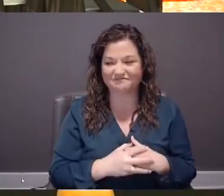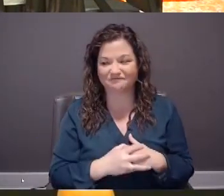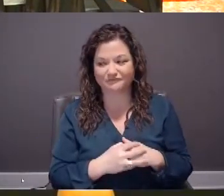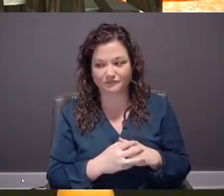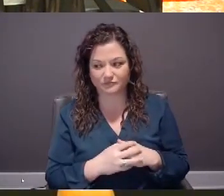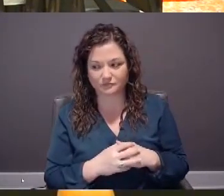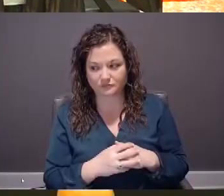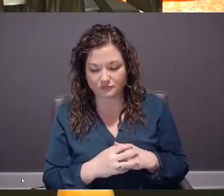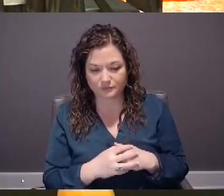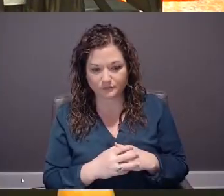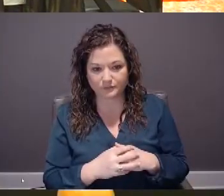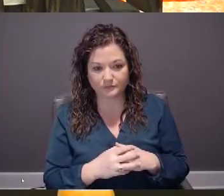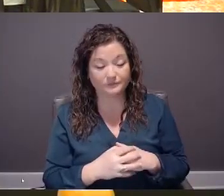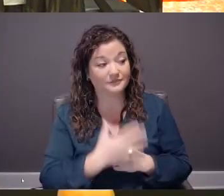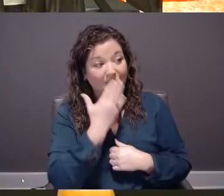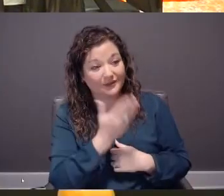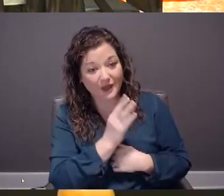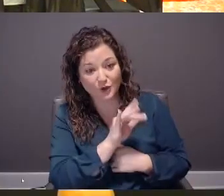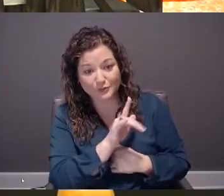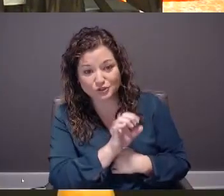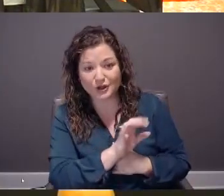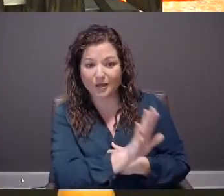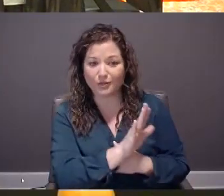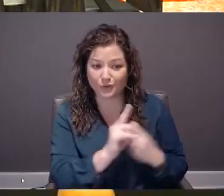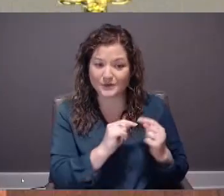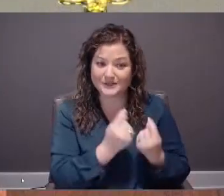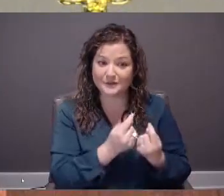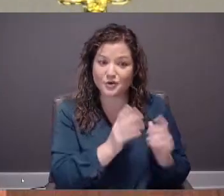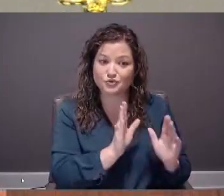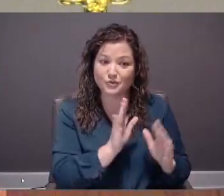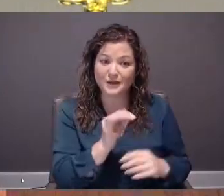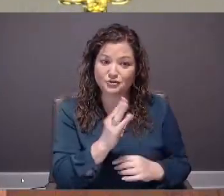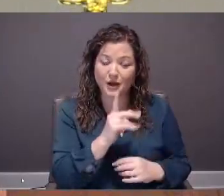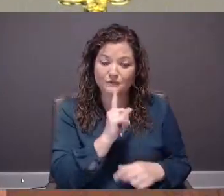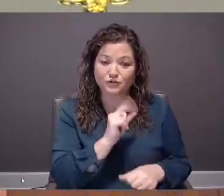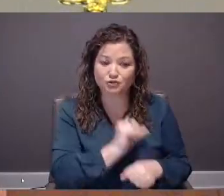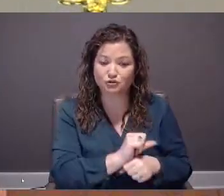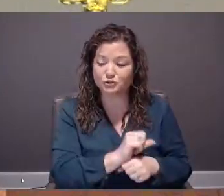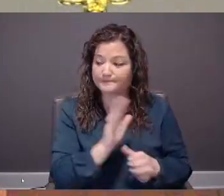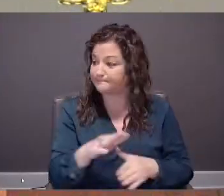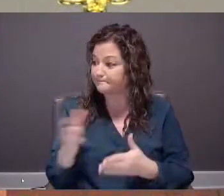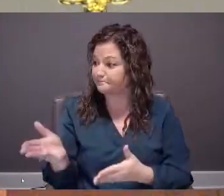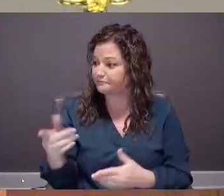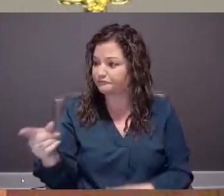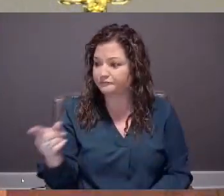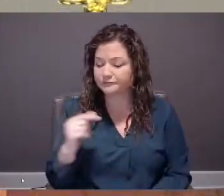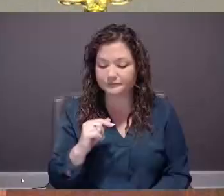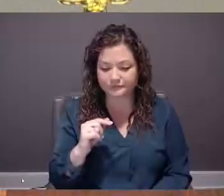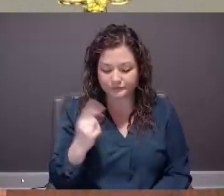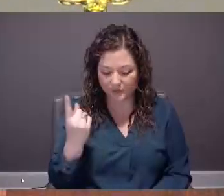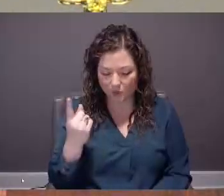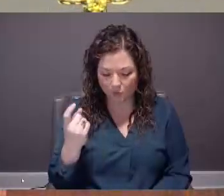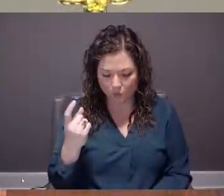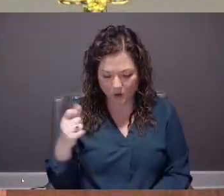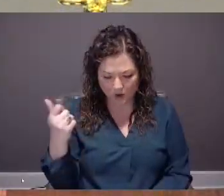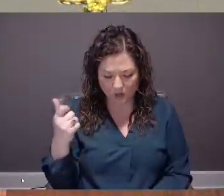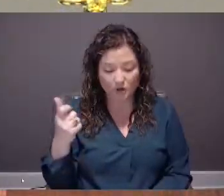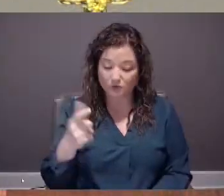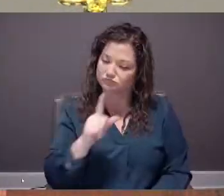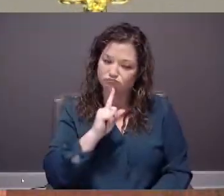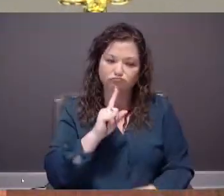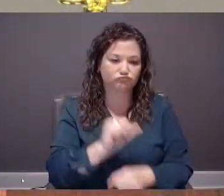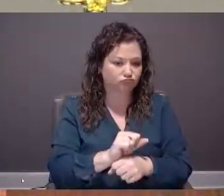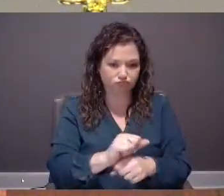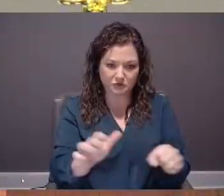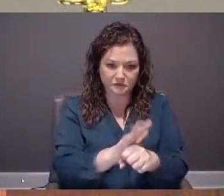Amen. Thanks, Michelle. And your team, you do a great job with that, no doubt. Josh, Amen. Did you have something? What? Yeah, a full echo of that. But also,